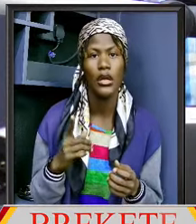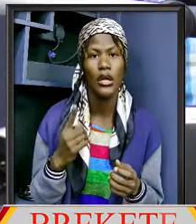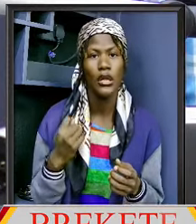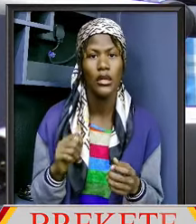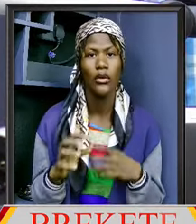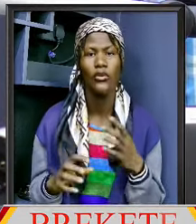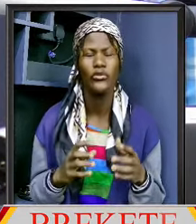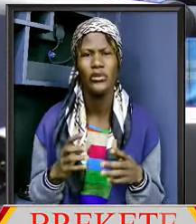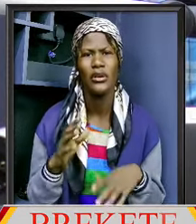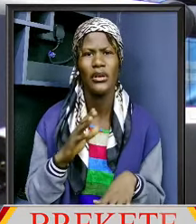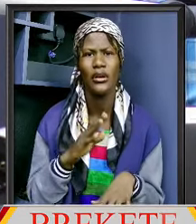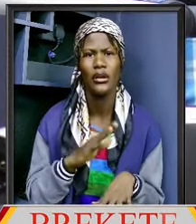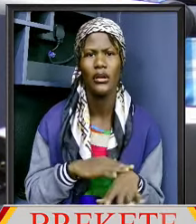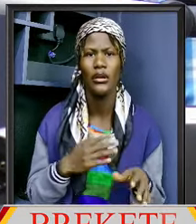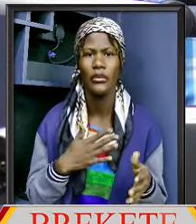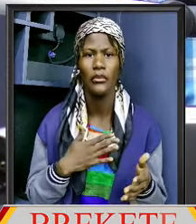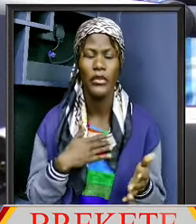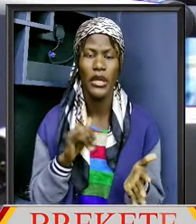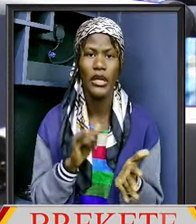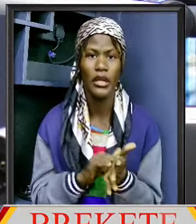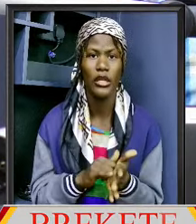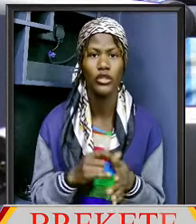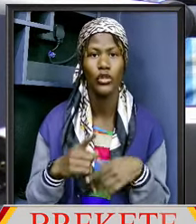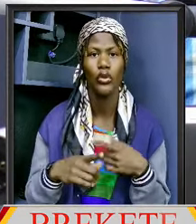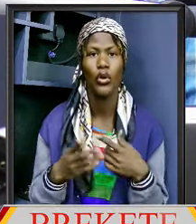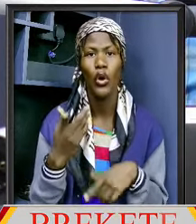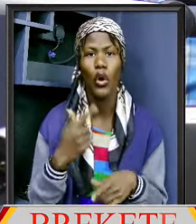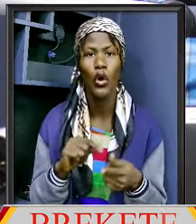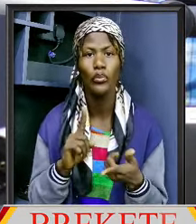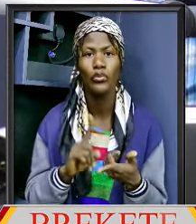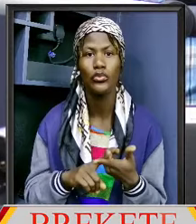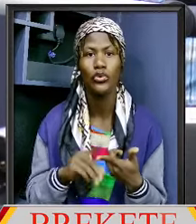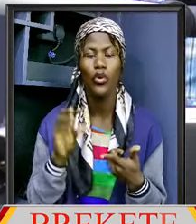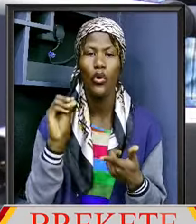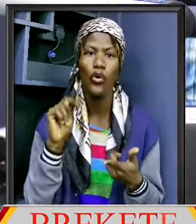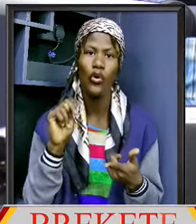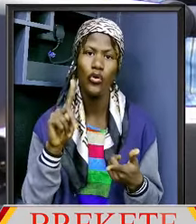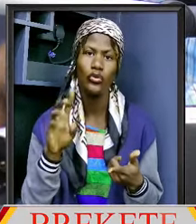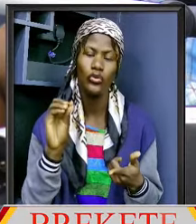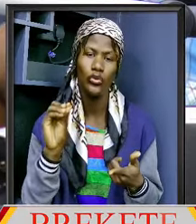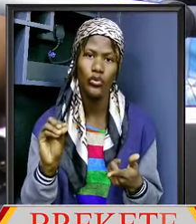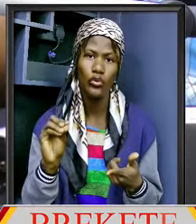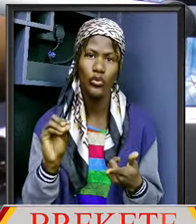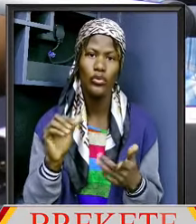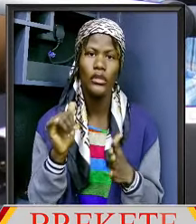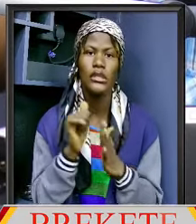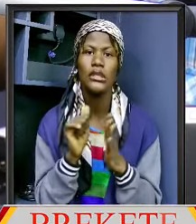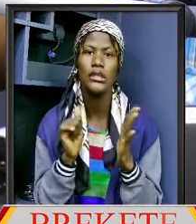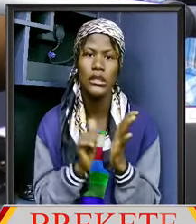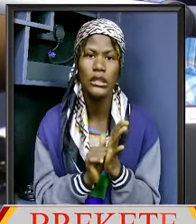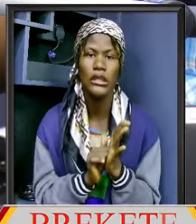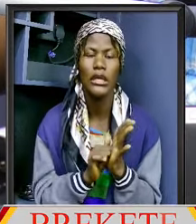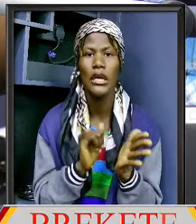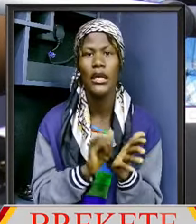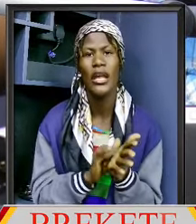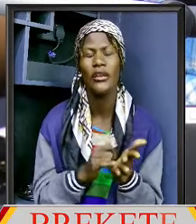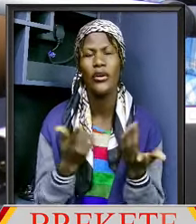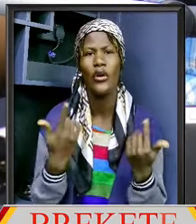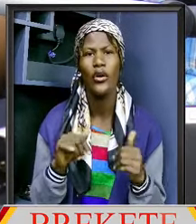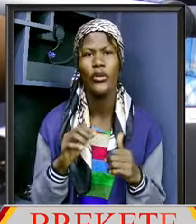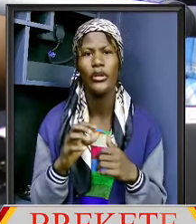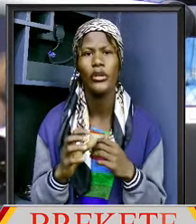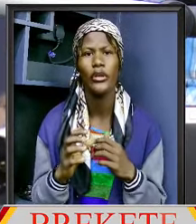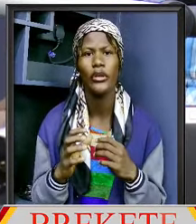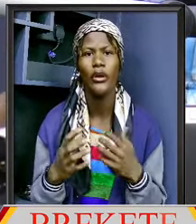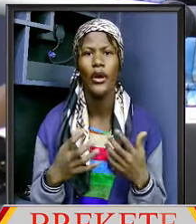that I should go to Ondo State. Then she will call the company to